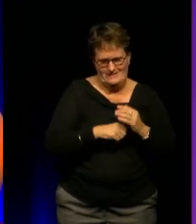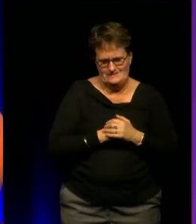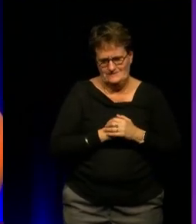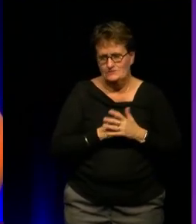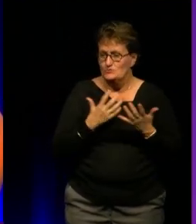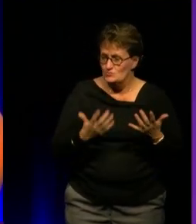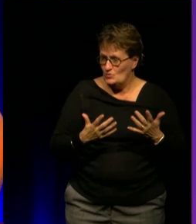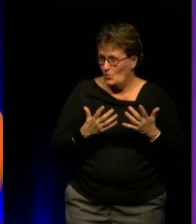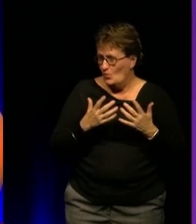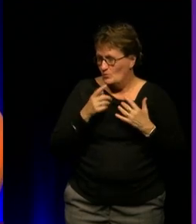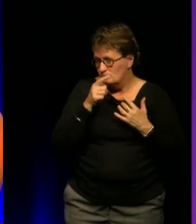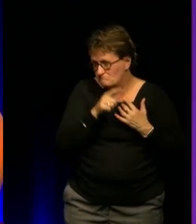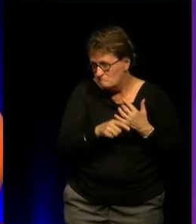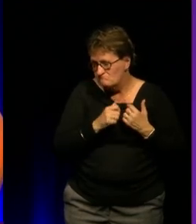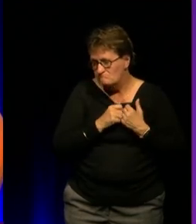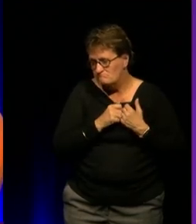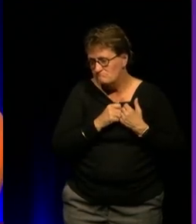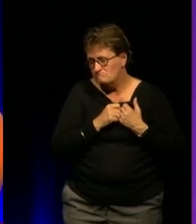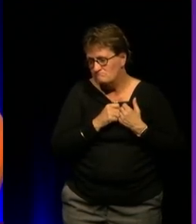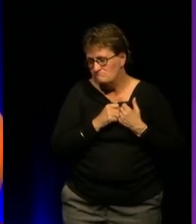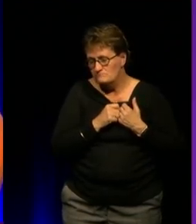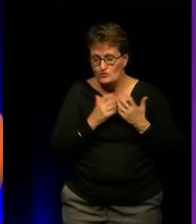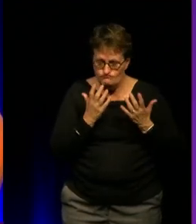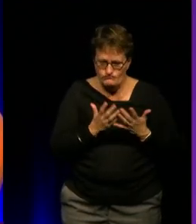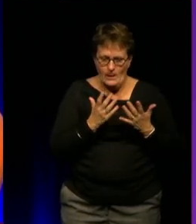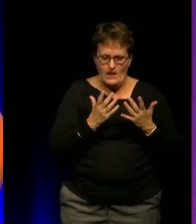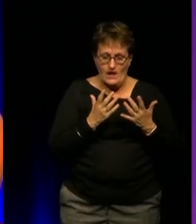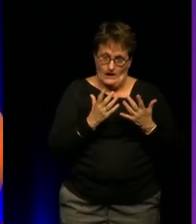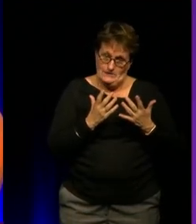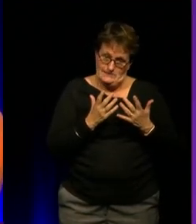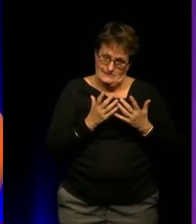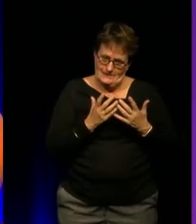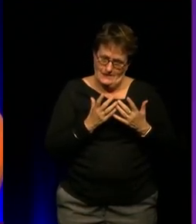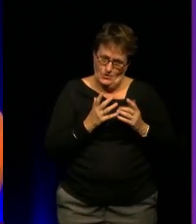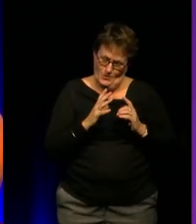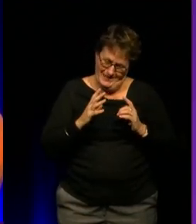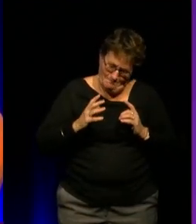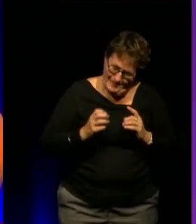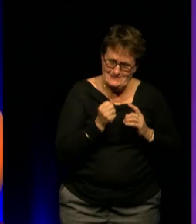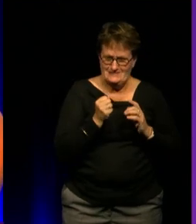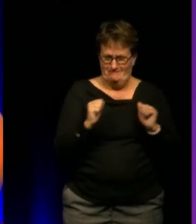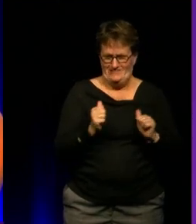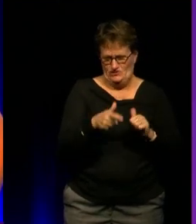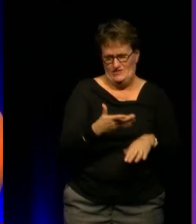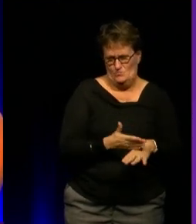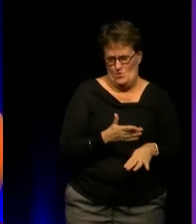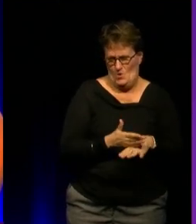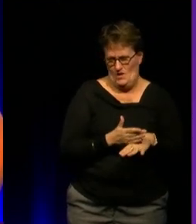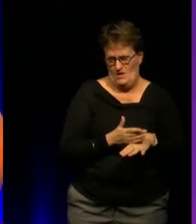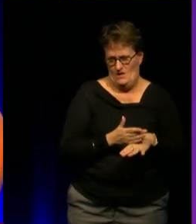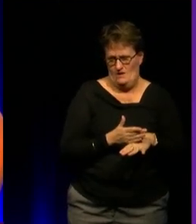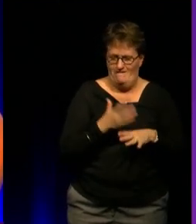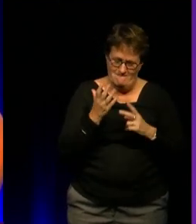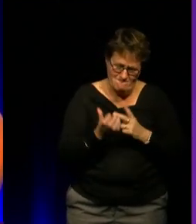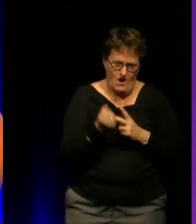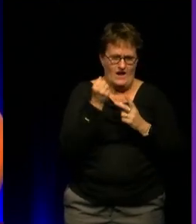and so there was a bit, it had really come to that. It was like we must do this, we must find a way, and that can be quite